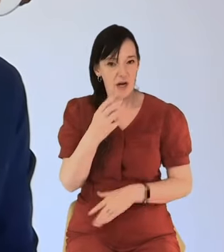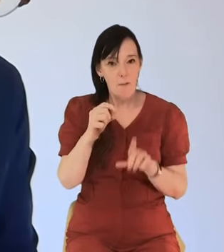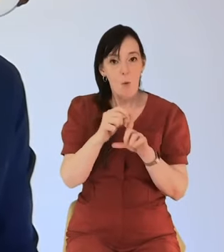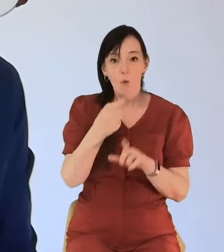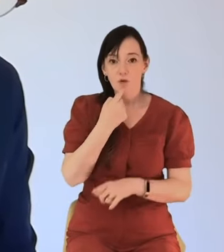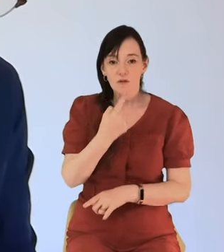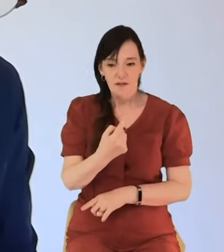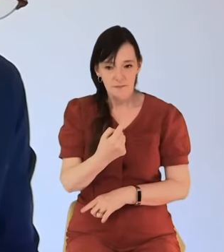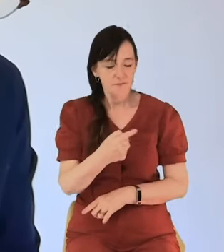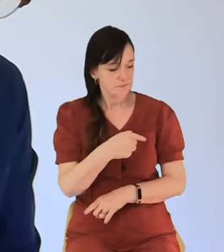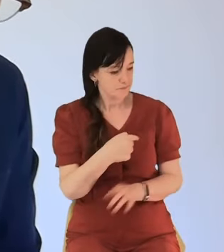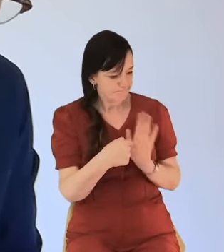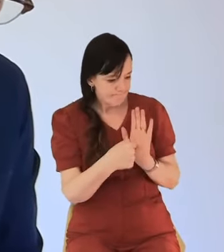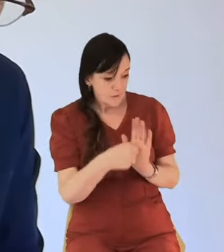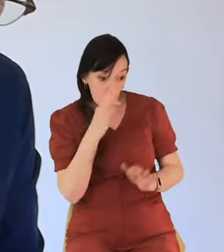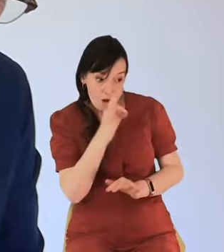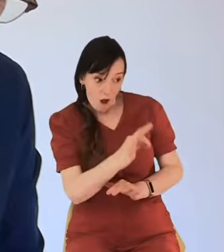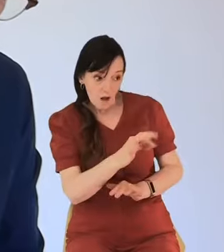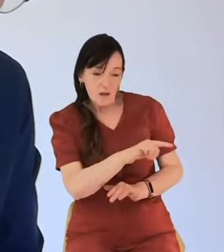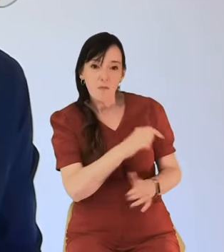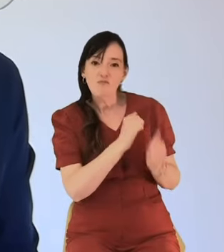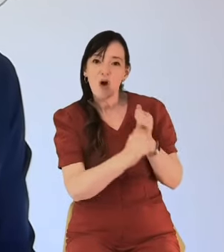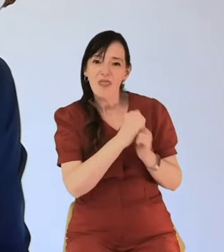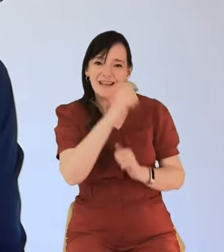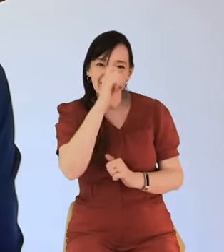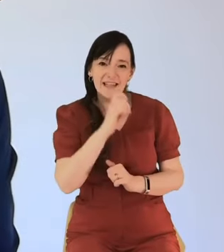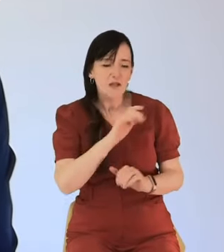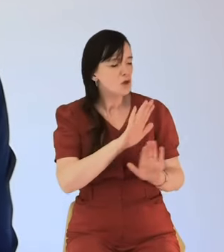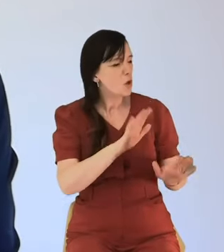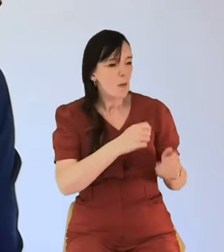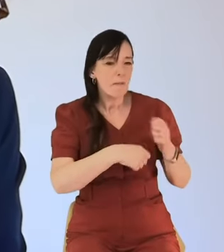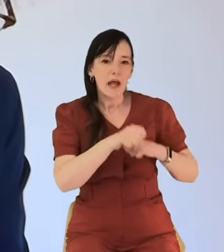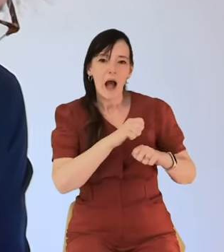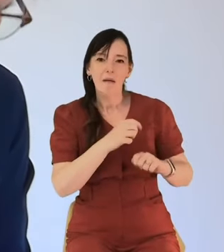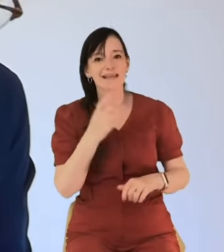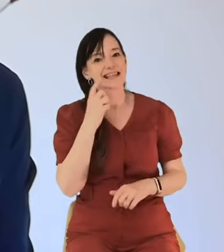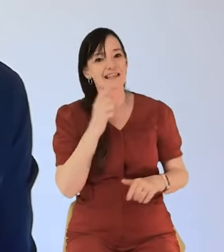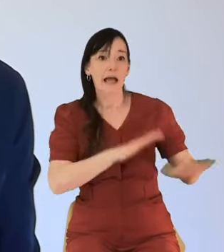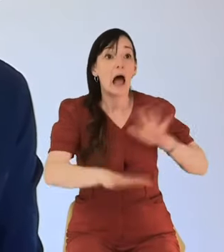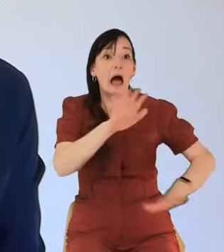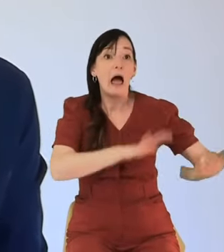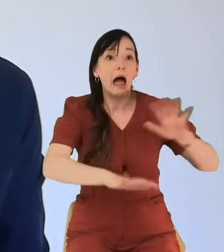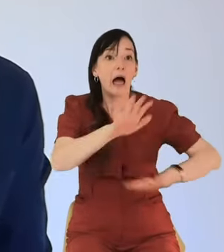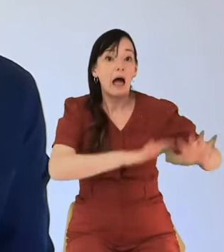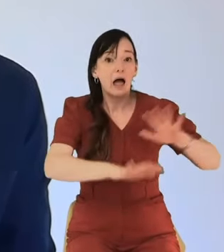3. He says, we ask you, brothers and sisters, not to become easily unsettled.